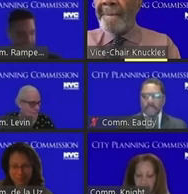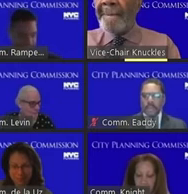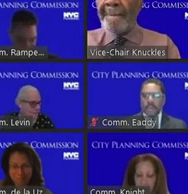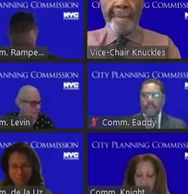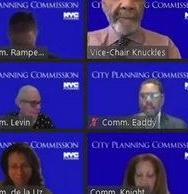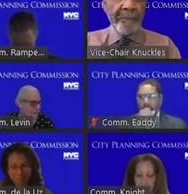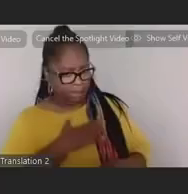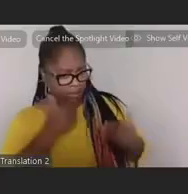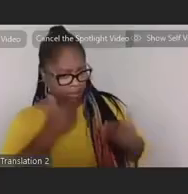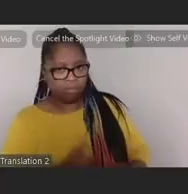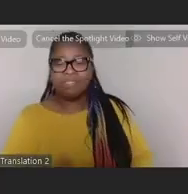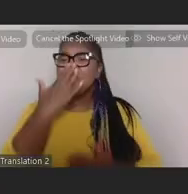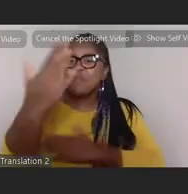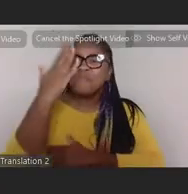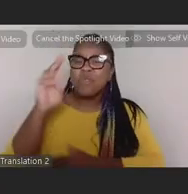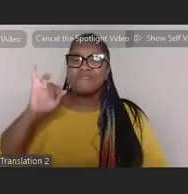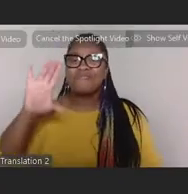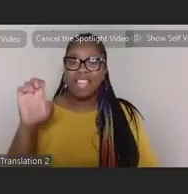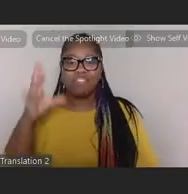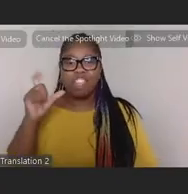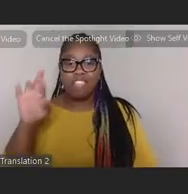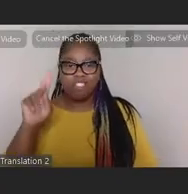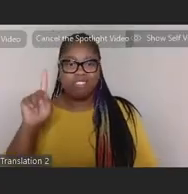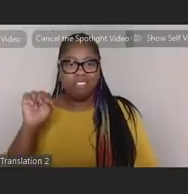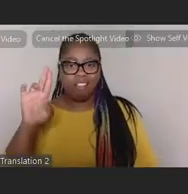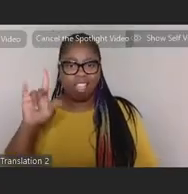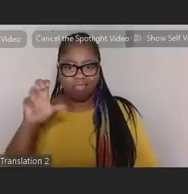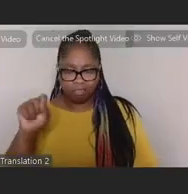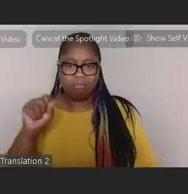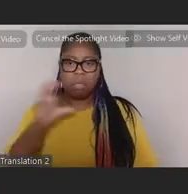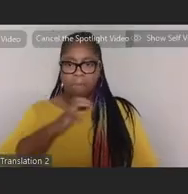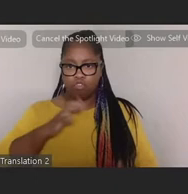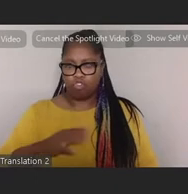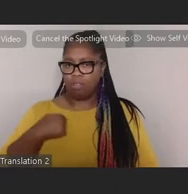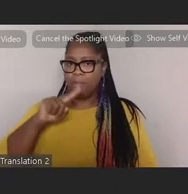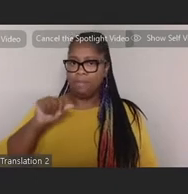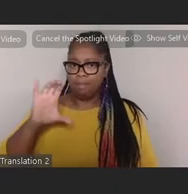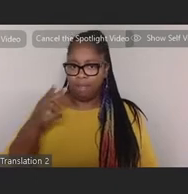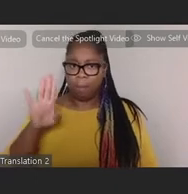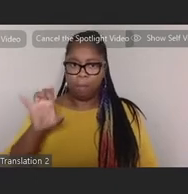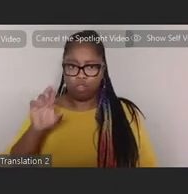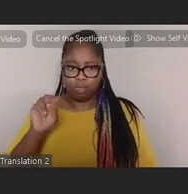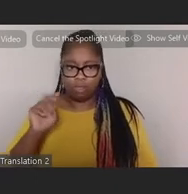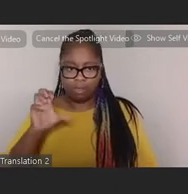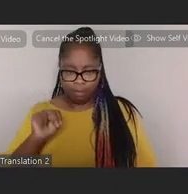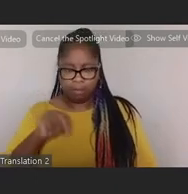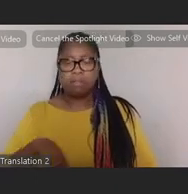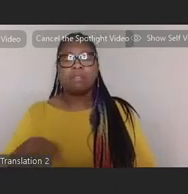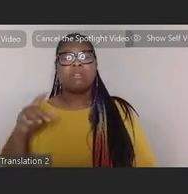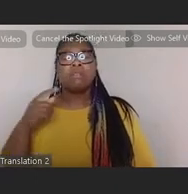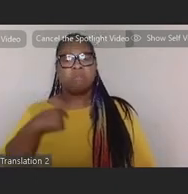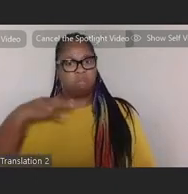Please. Good. Good morning, Vice Chair Knuckles and Commissioners. I'm Zachary Bernstein with Fried Frank, Land Use Counsel to the applicant. This is